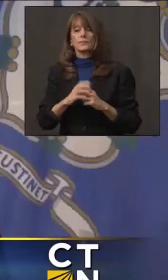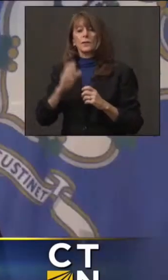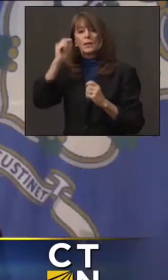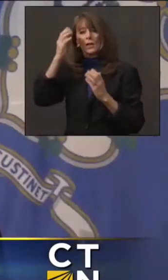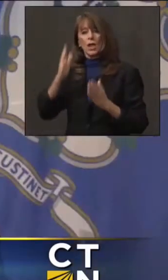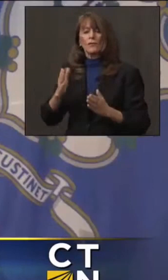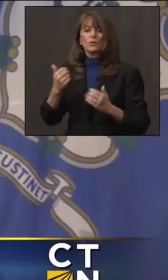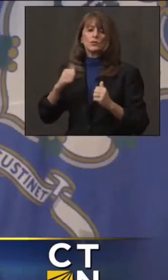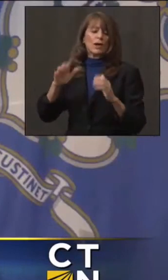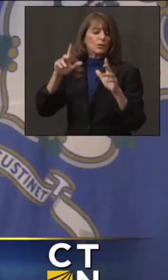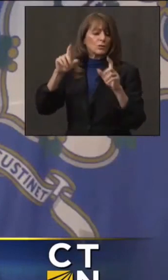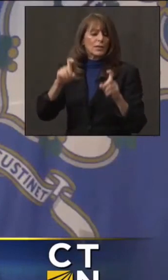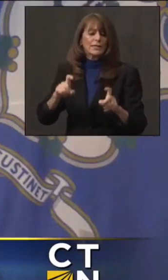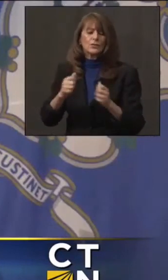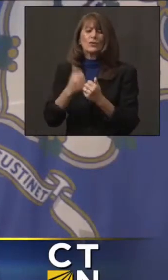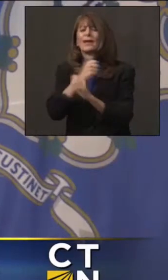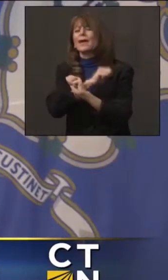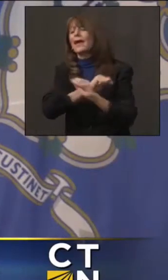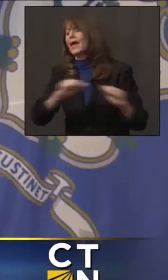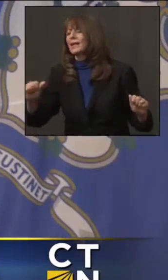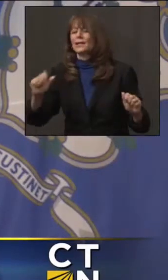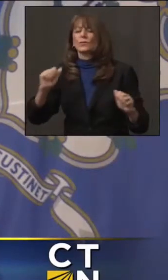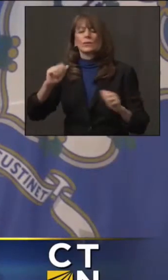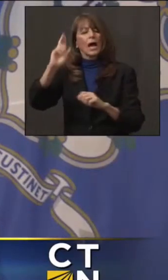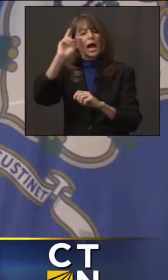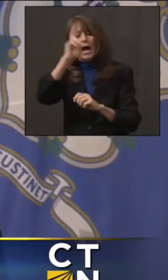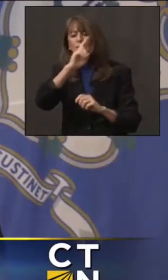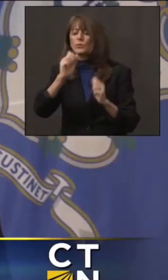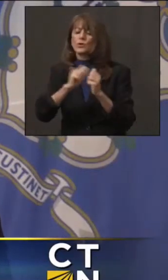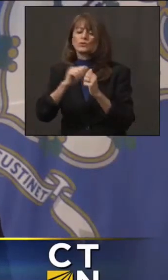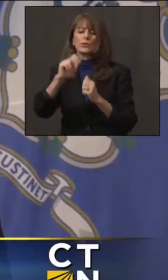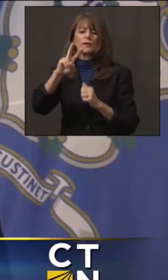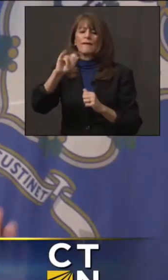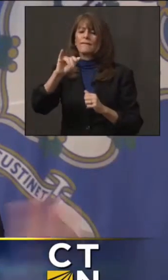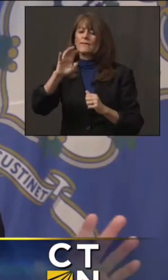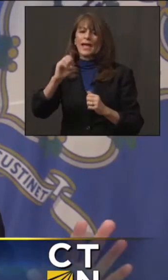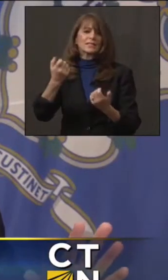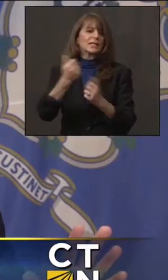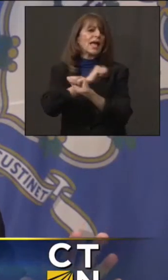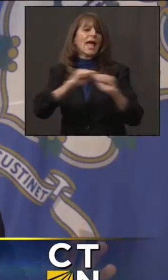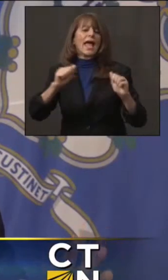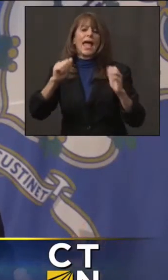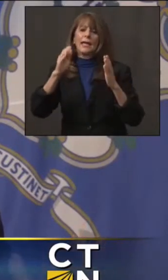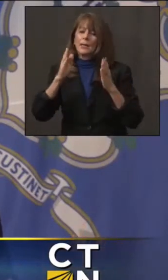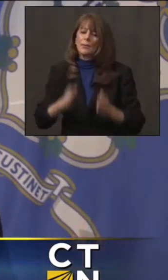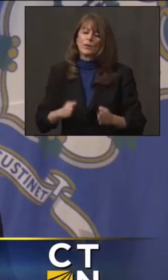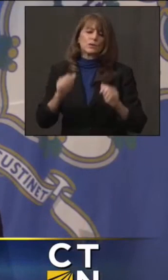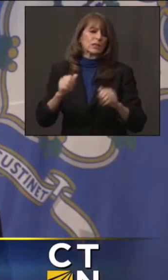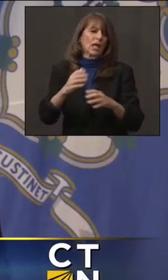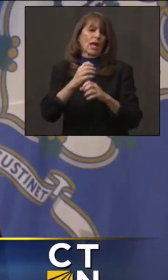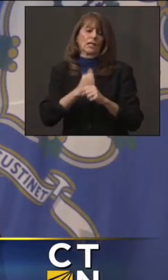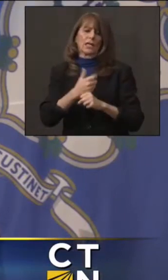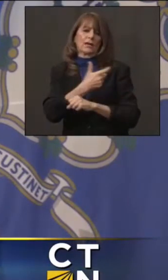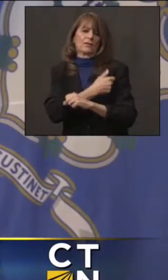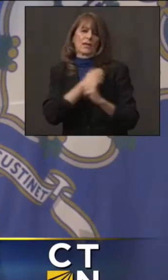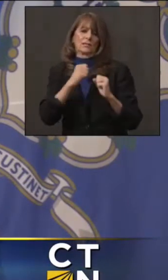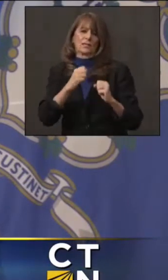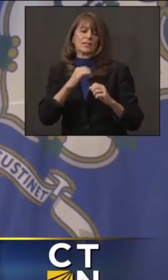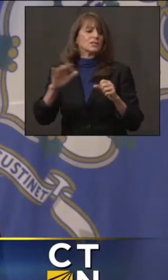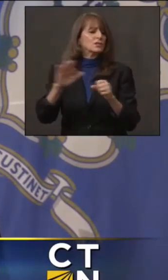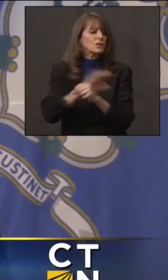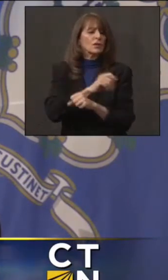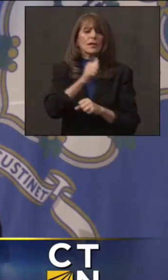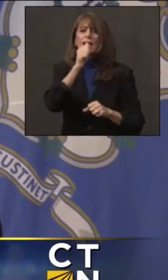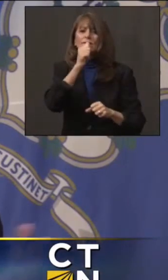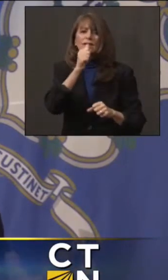with testing, we did that with hospitalization, we'll do that with vaccinations. This is confidential to the